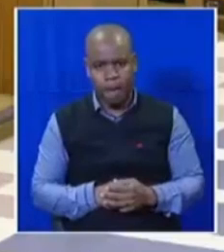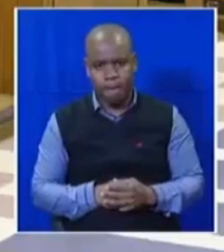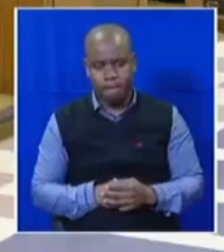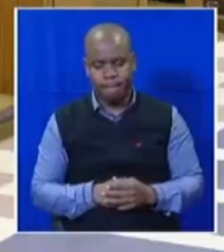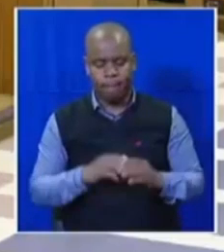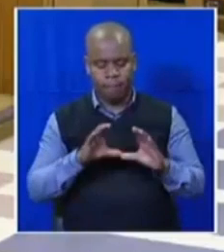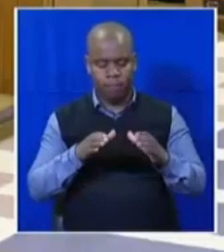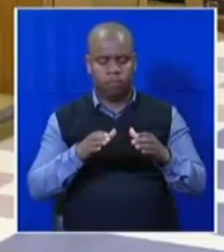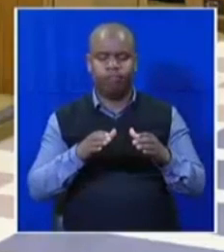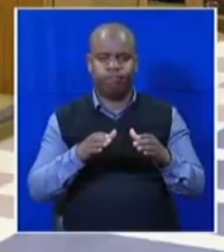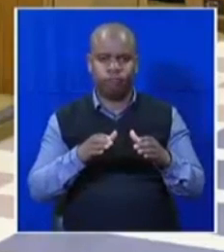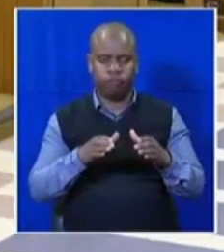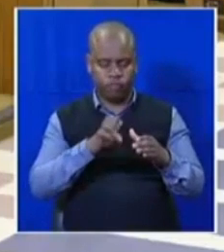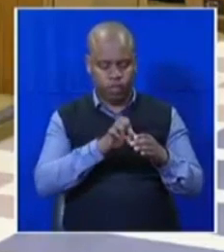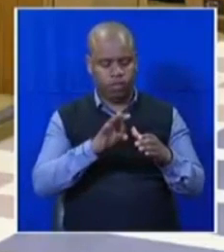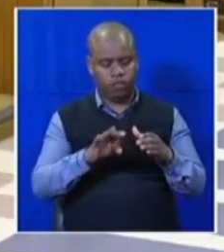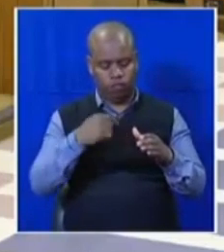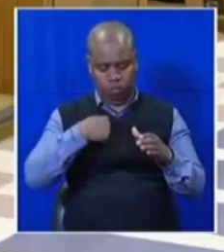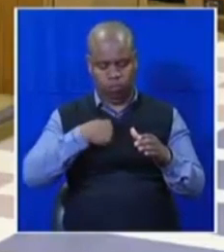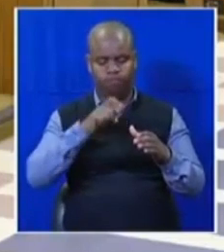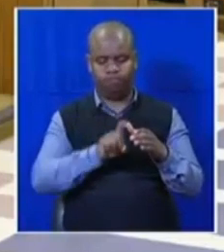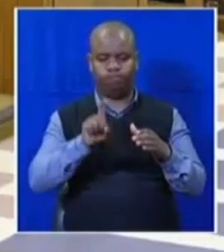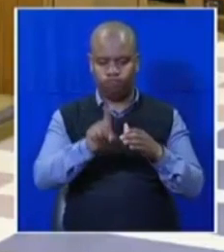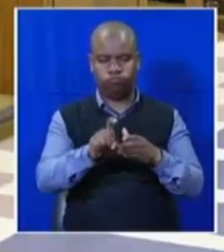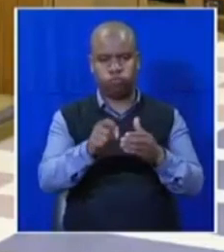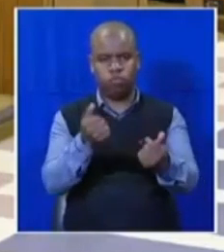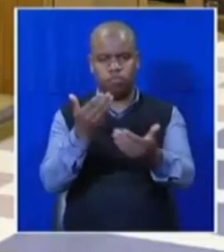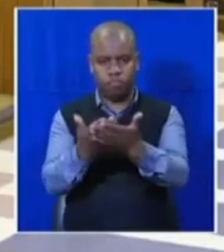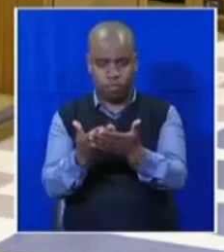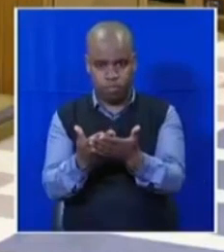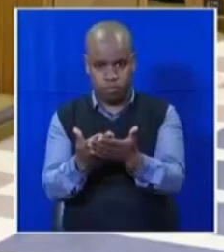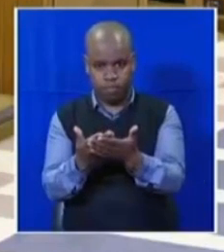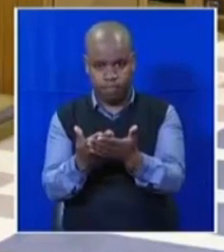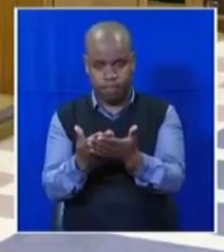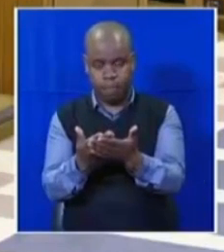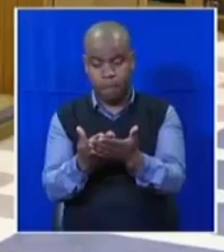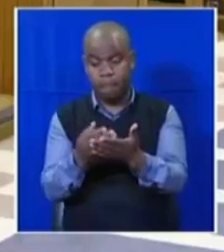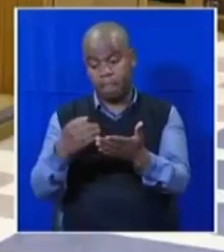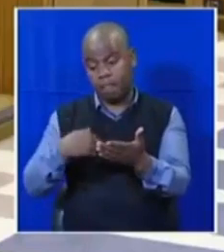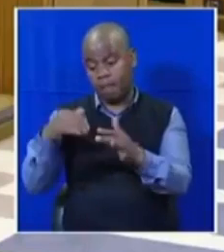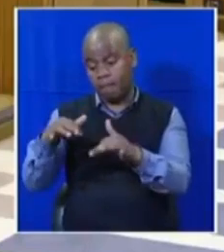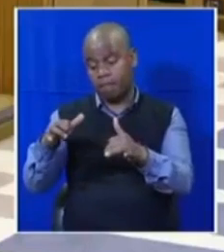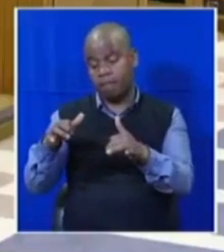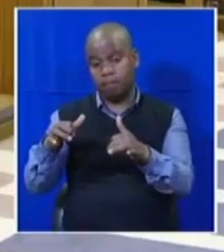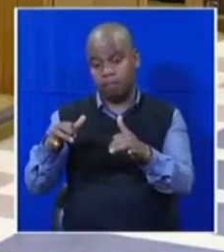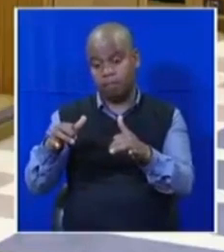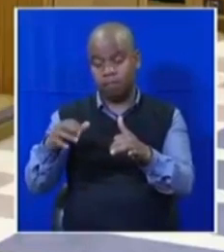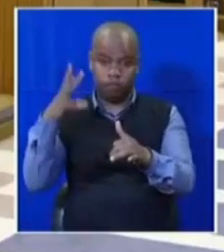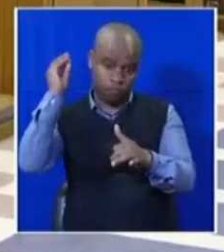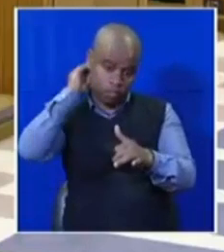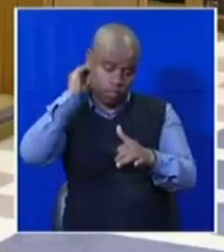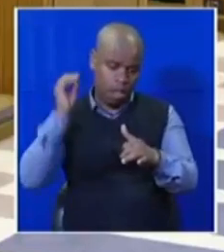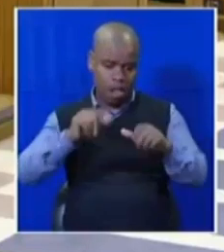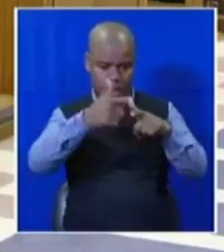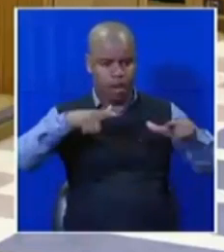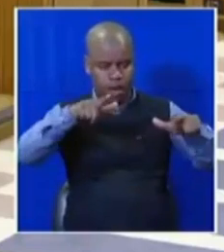I rise on behalf of the EFF to move without notice that the House knows that land dispossession lies at the